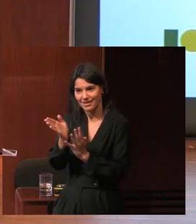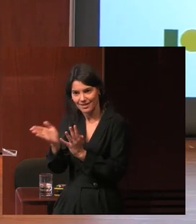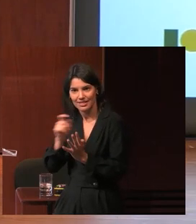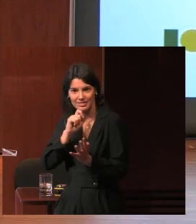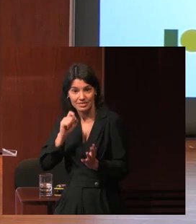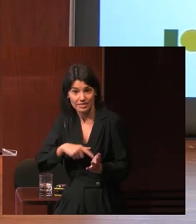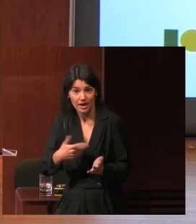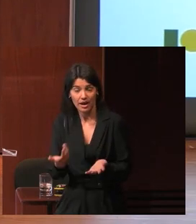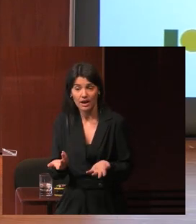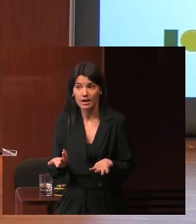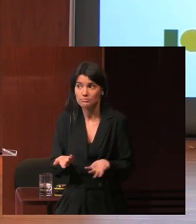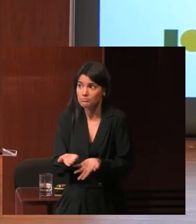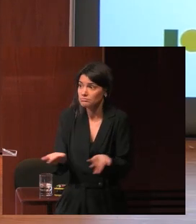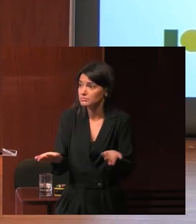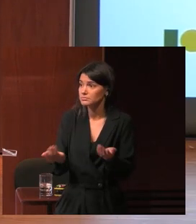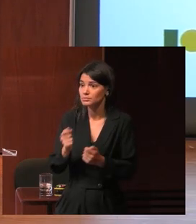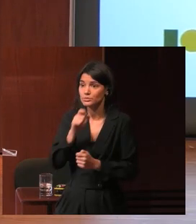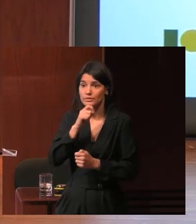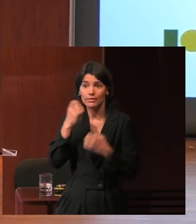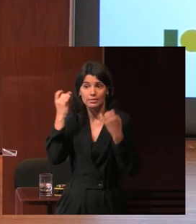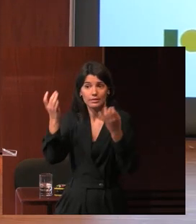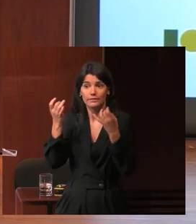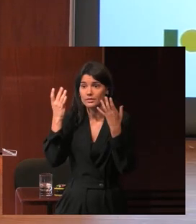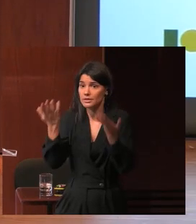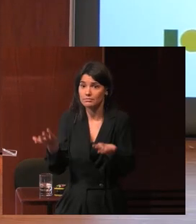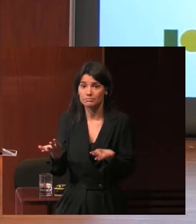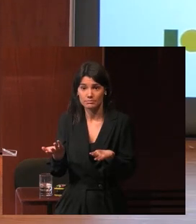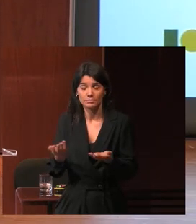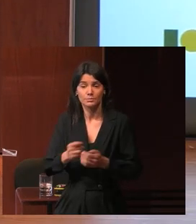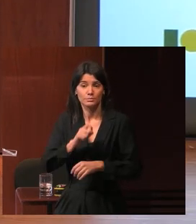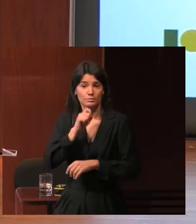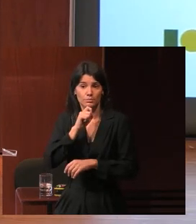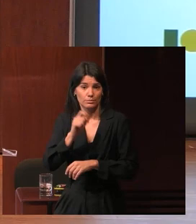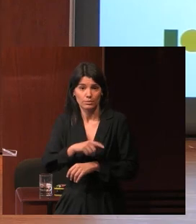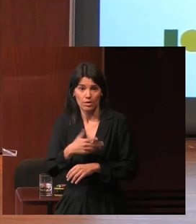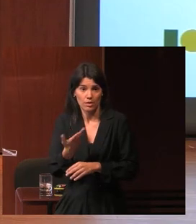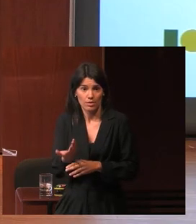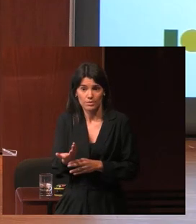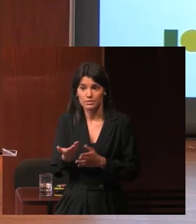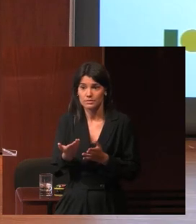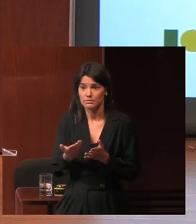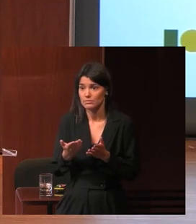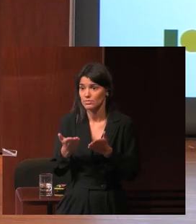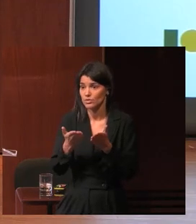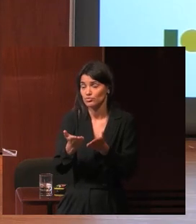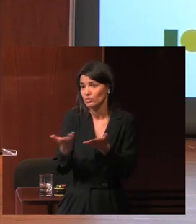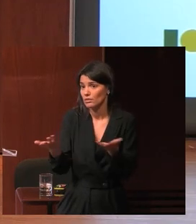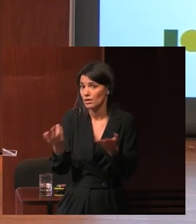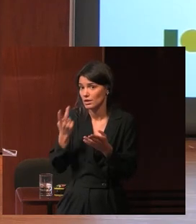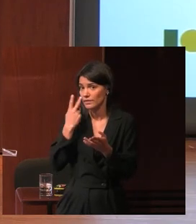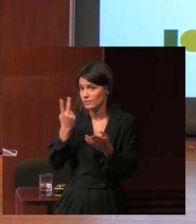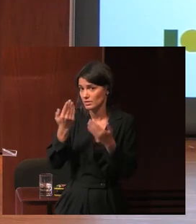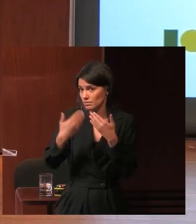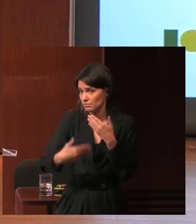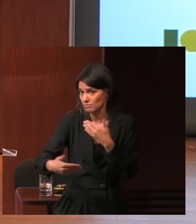be fun, can help you in your daily life, can help you in your development.